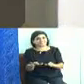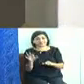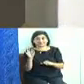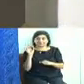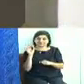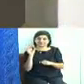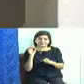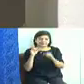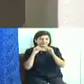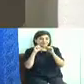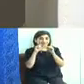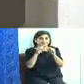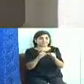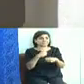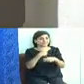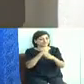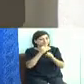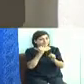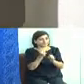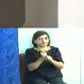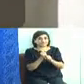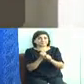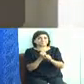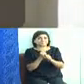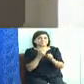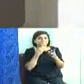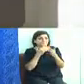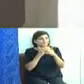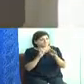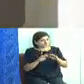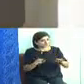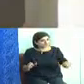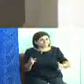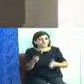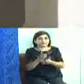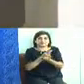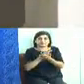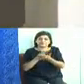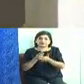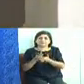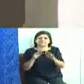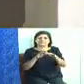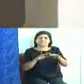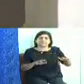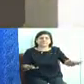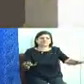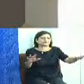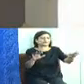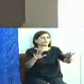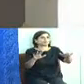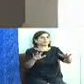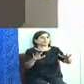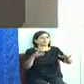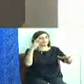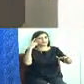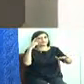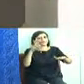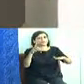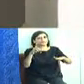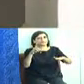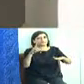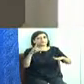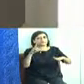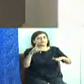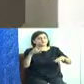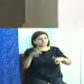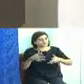and continues to create good ground, holy ground, in which to take root and